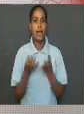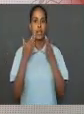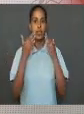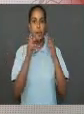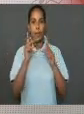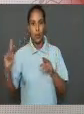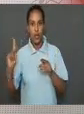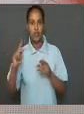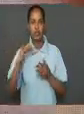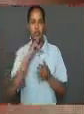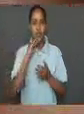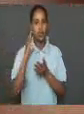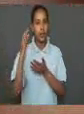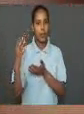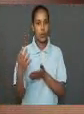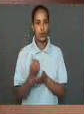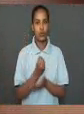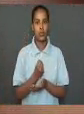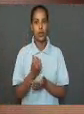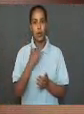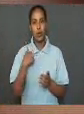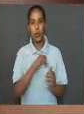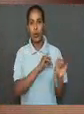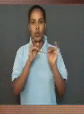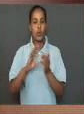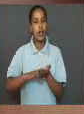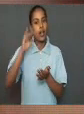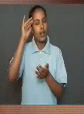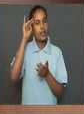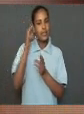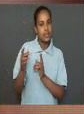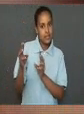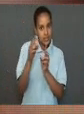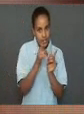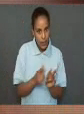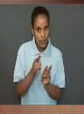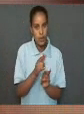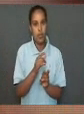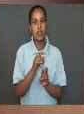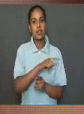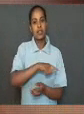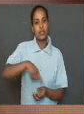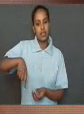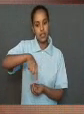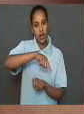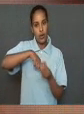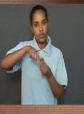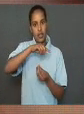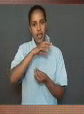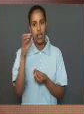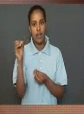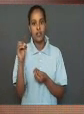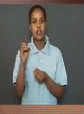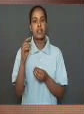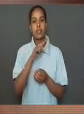will produce. We also learned about systems, their surroundings, and